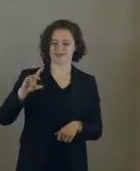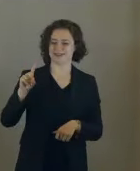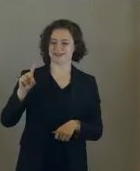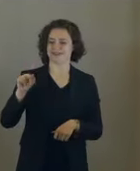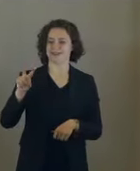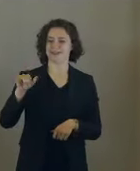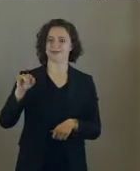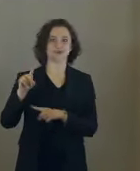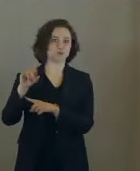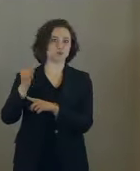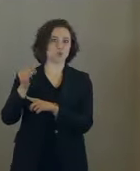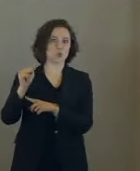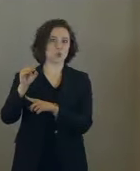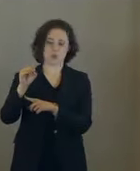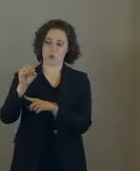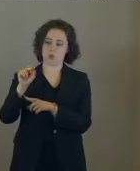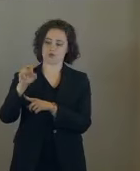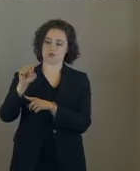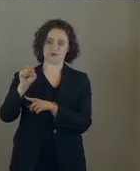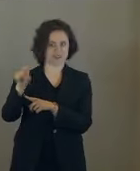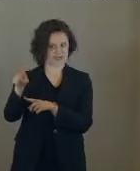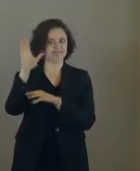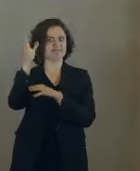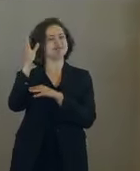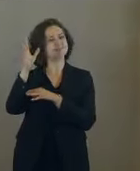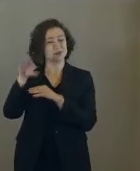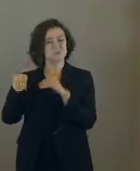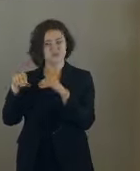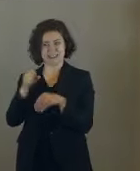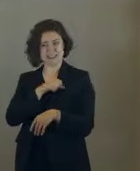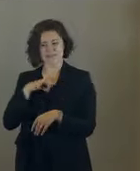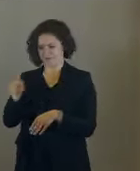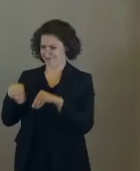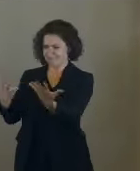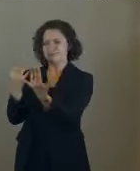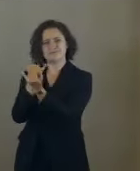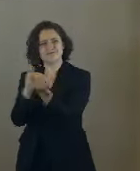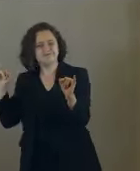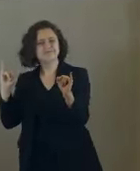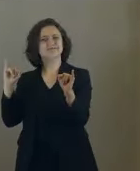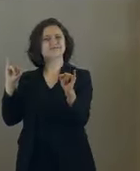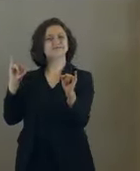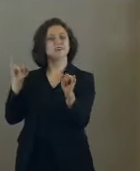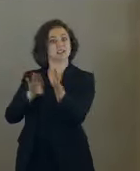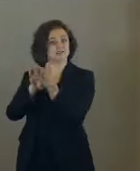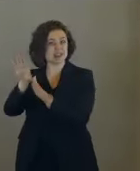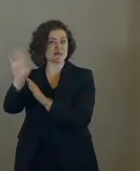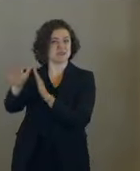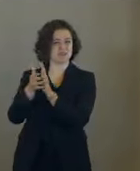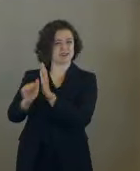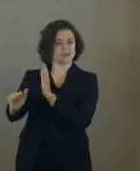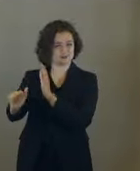the new technology. That's giving staff autonomy and giving them sort of, developing their skills even professionally.